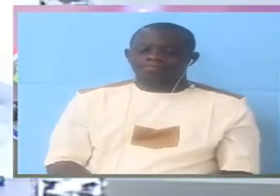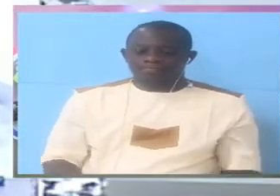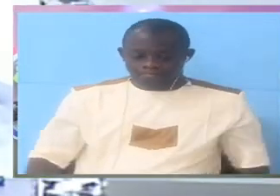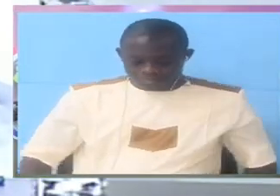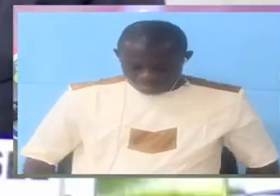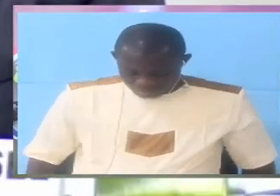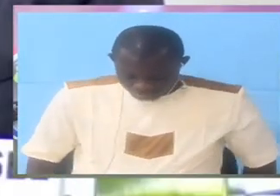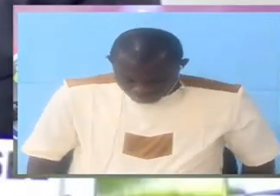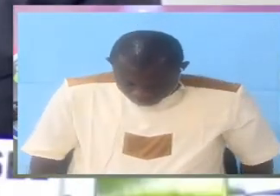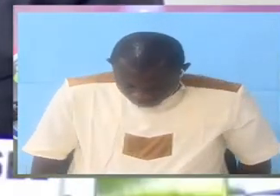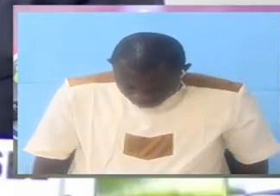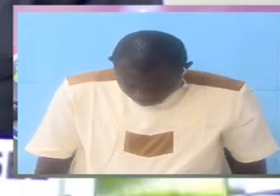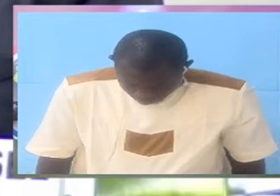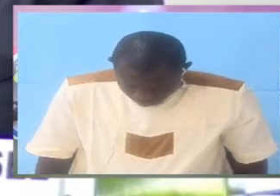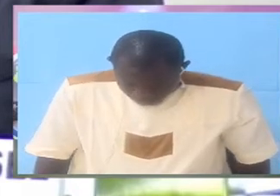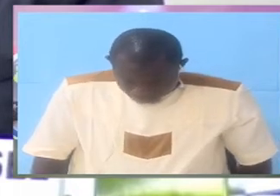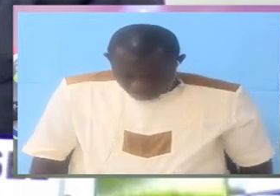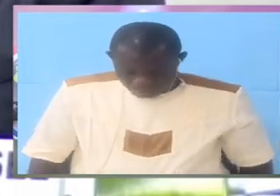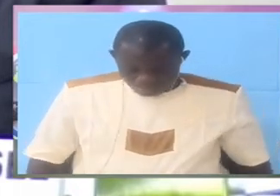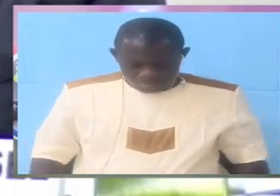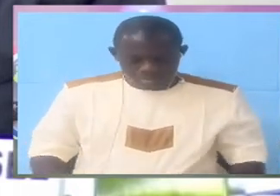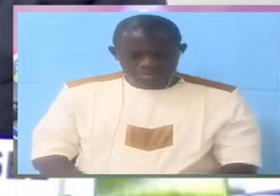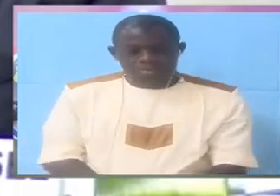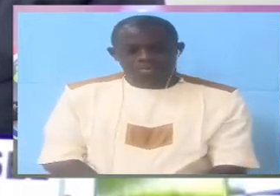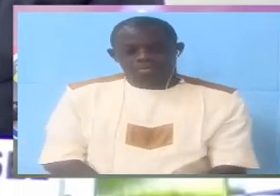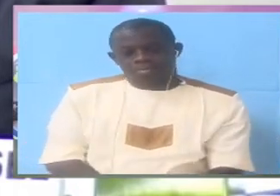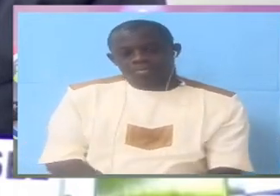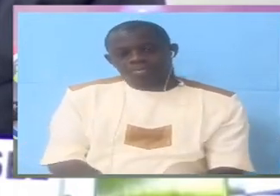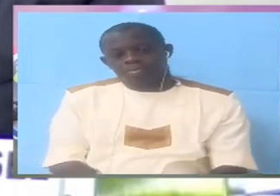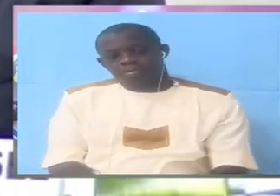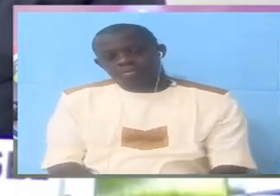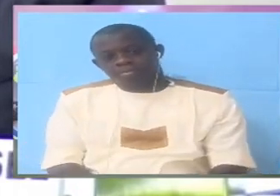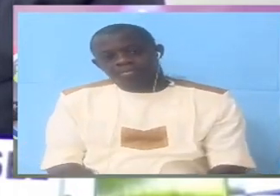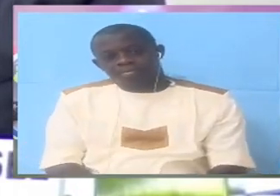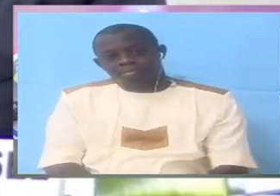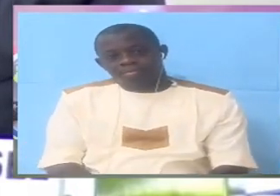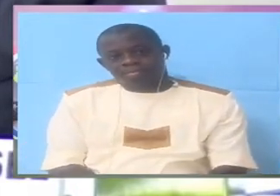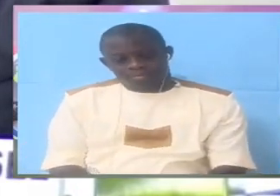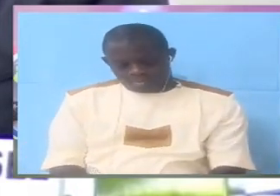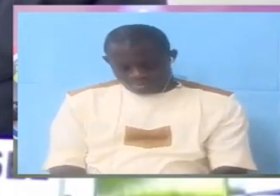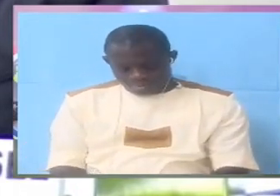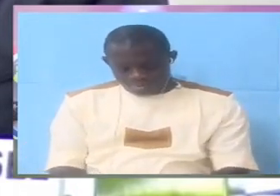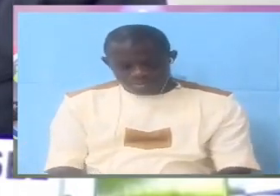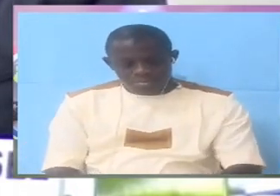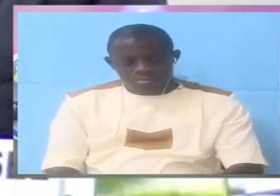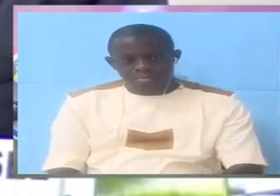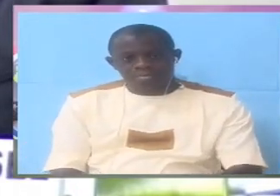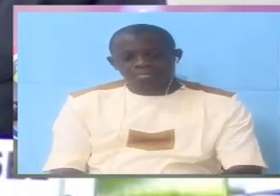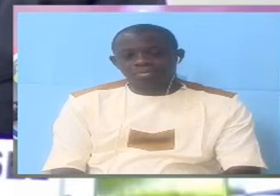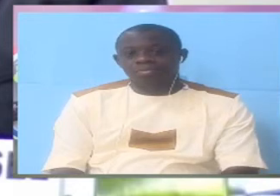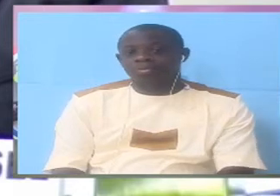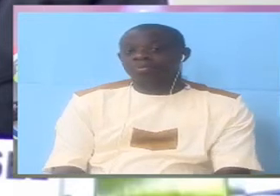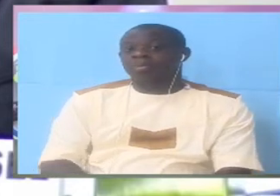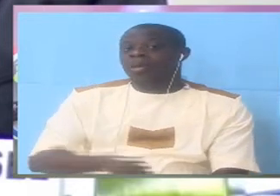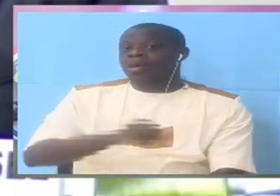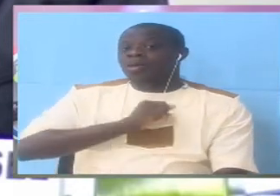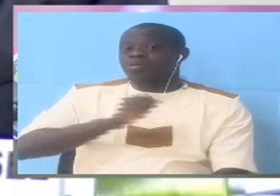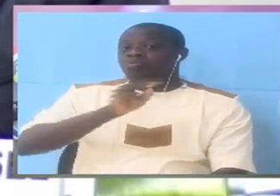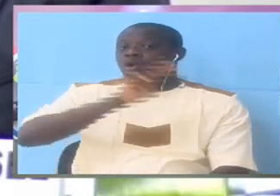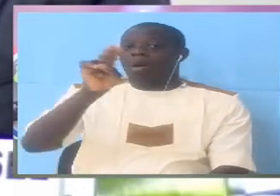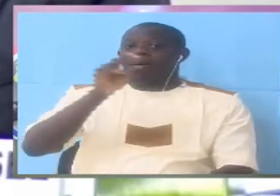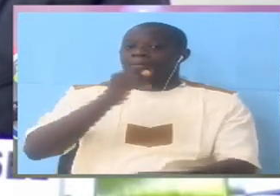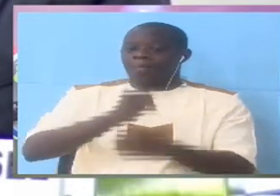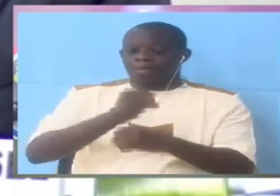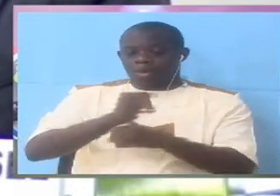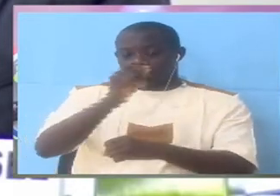That is more interesting. That is more palatable. Huh? Okay. Okay. But he did not make you bounce back